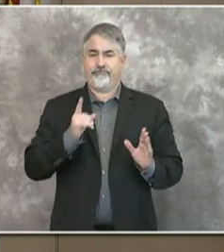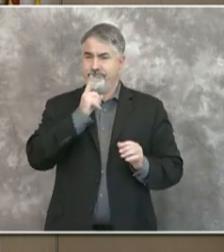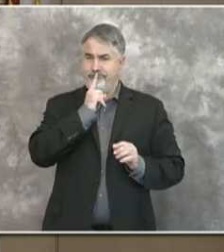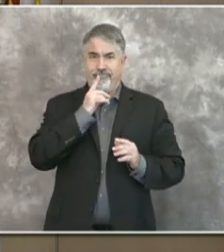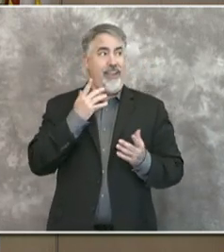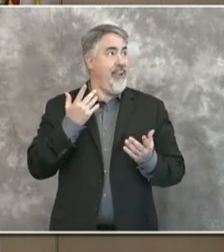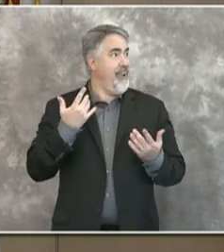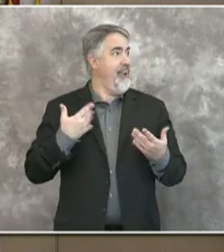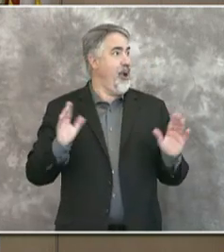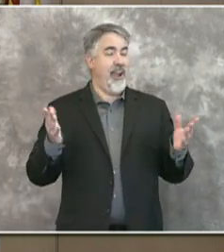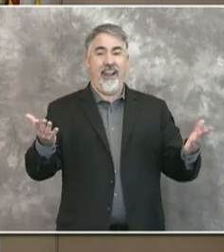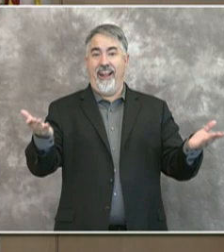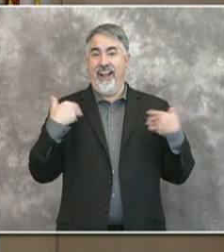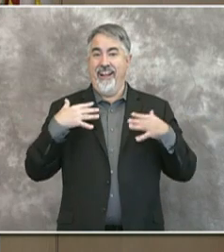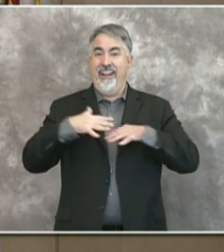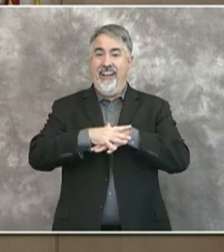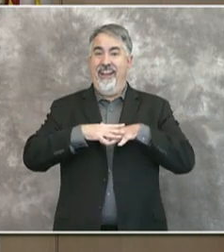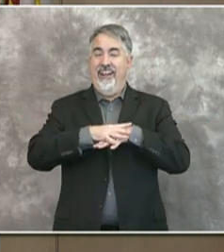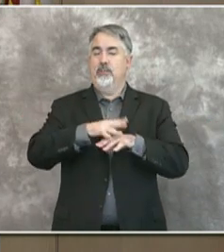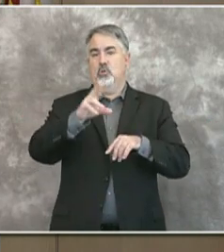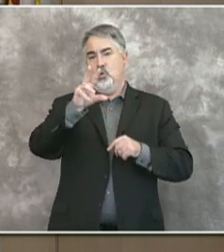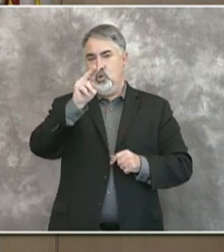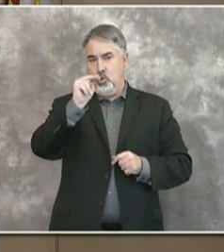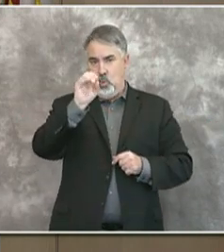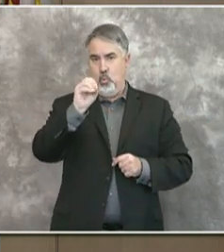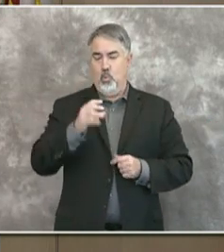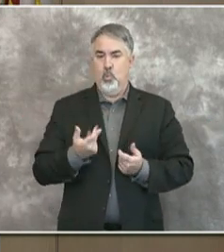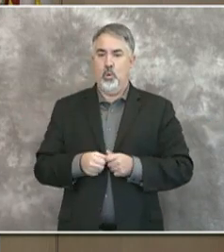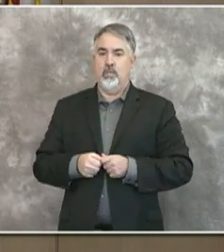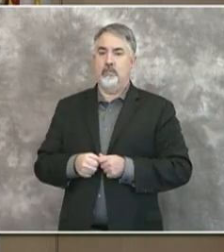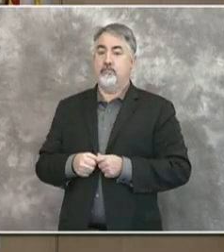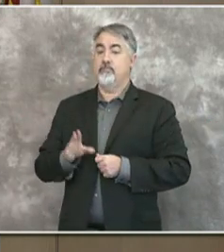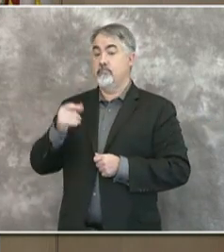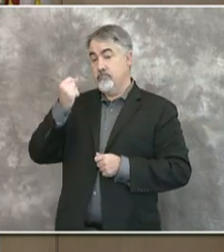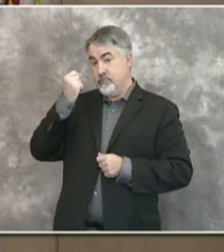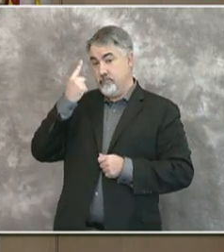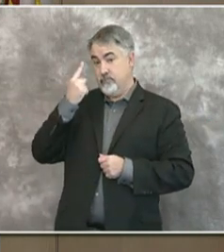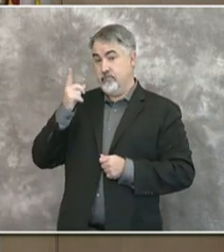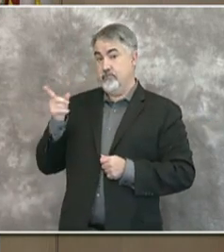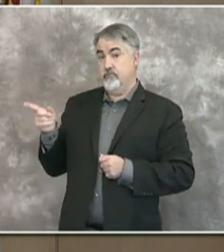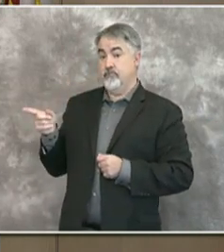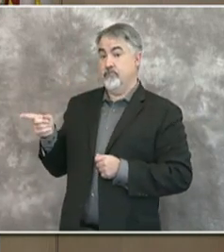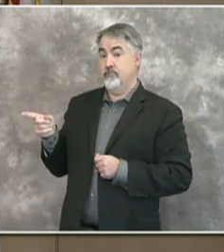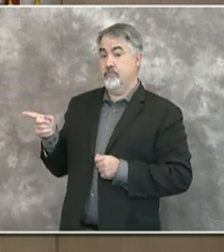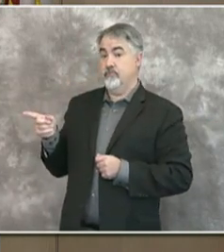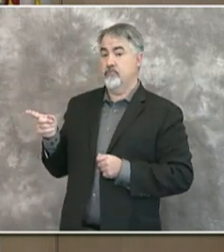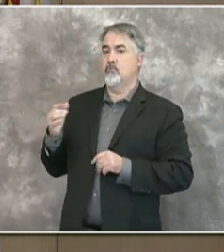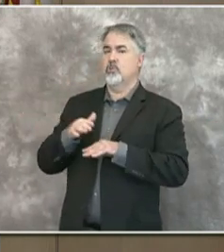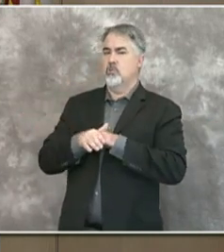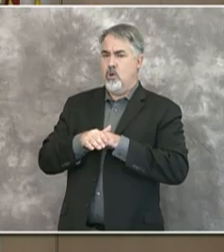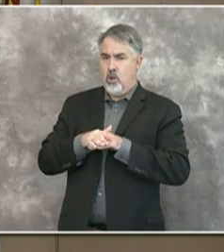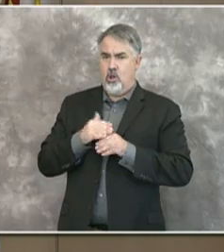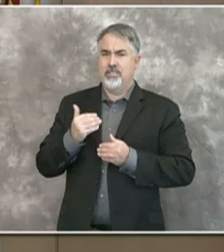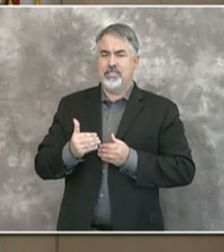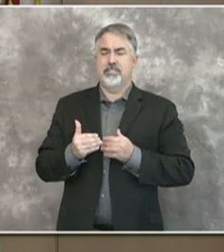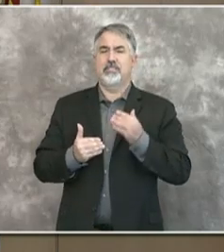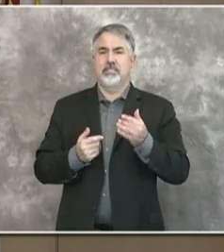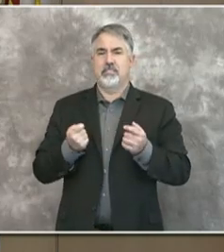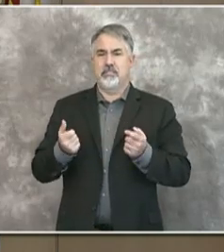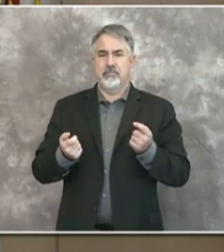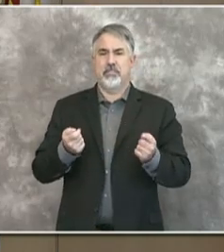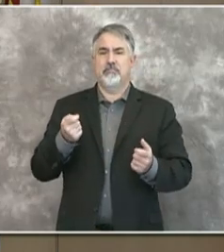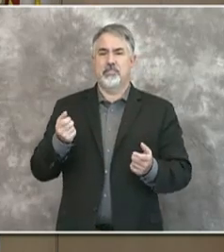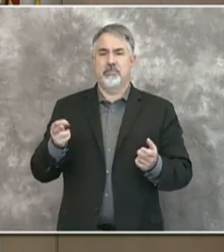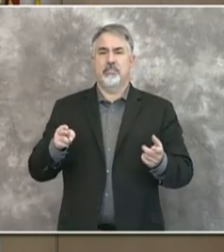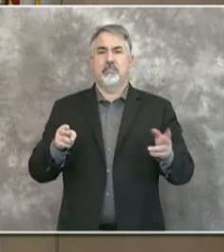still are no gatherings. What is being done is allowing a slow expansion of